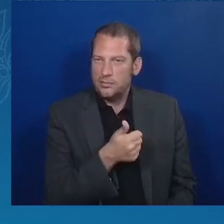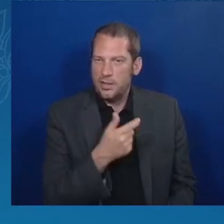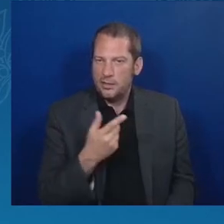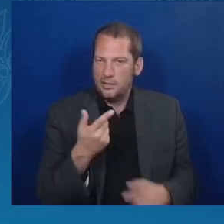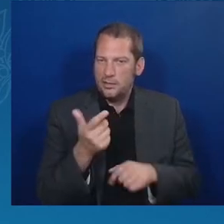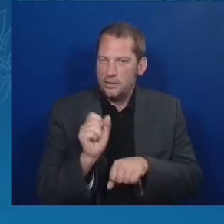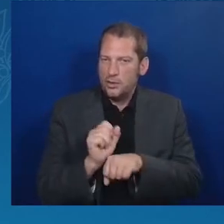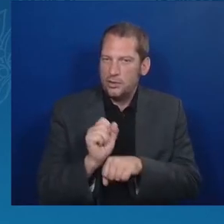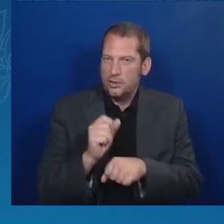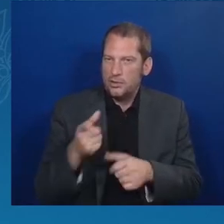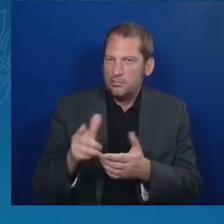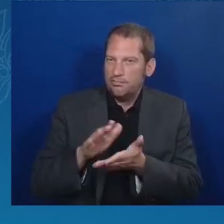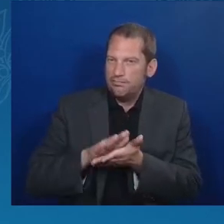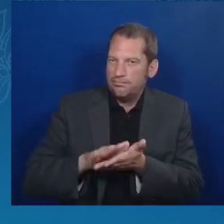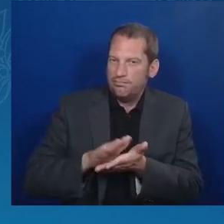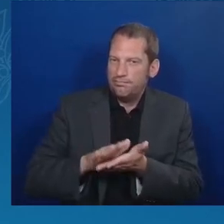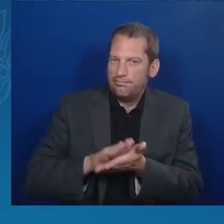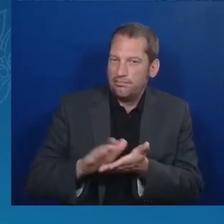guest